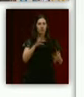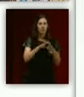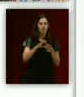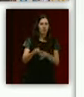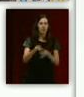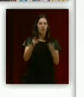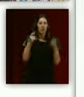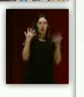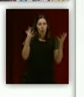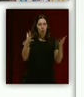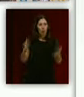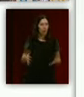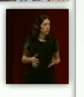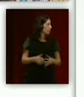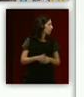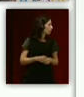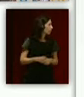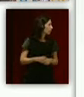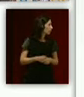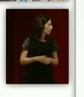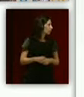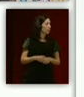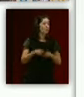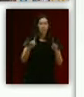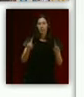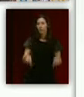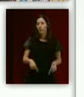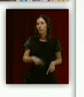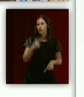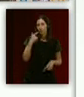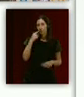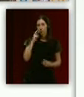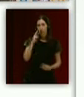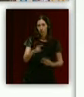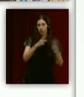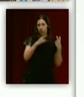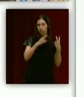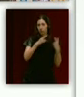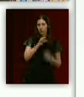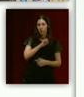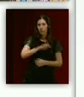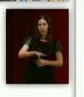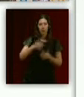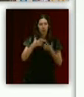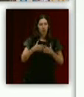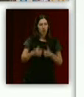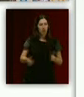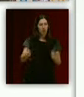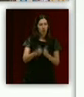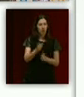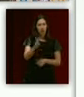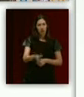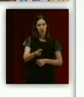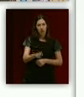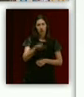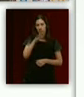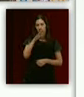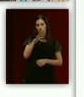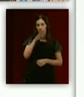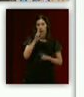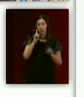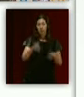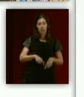This is a brief display of the sensors and their locations, and the walker that